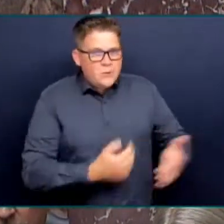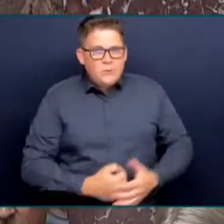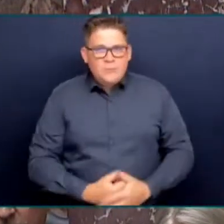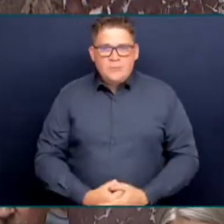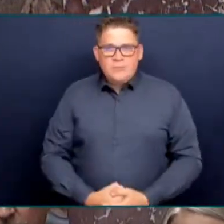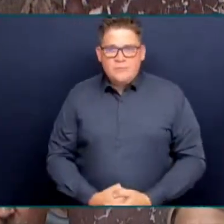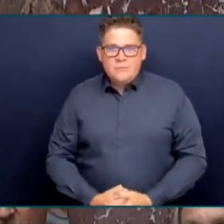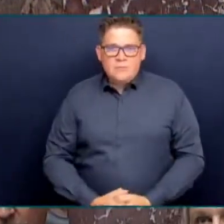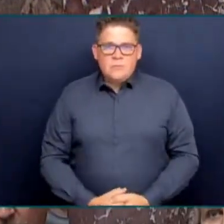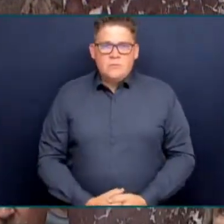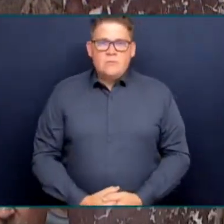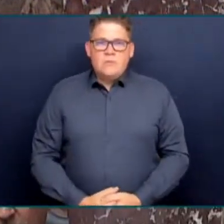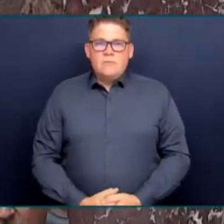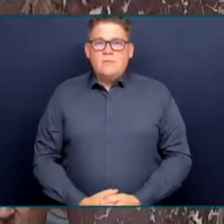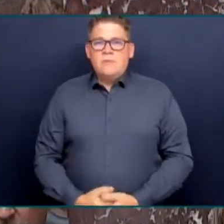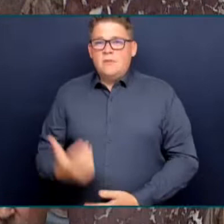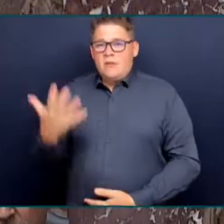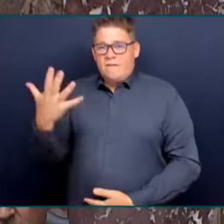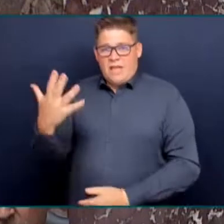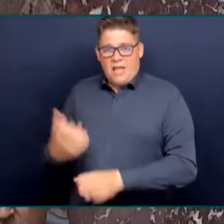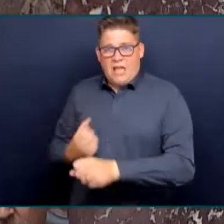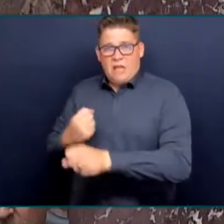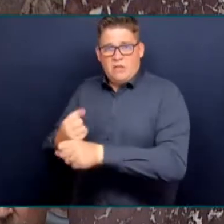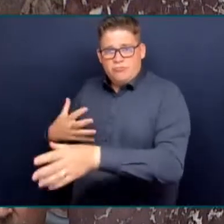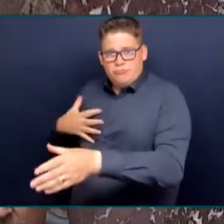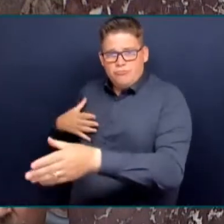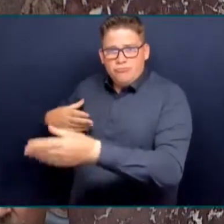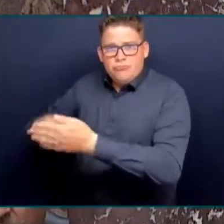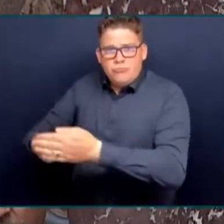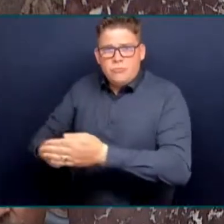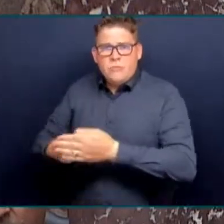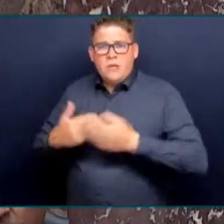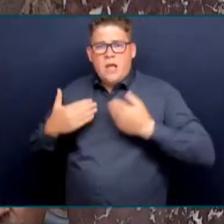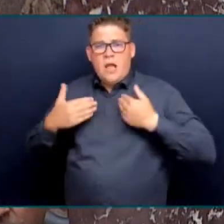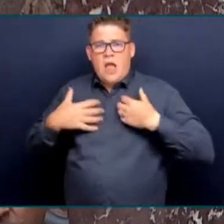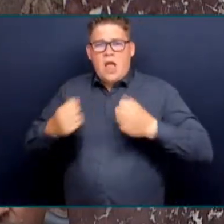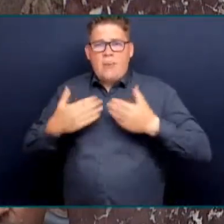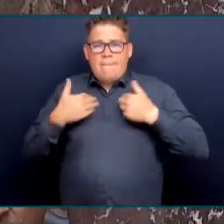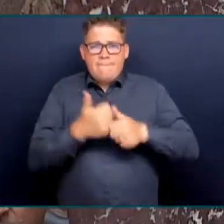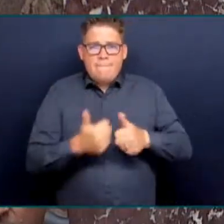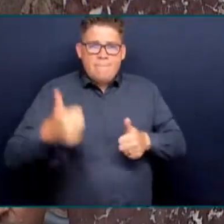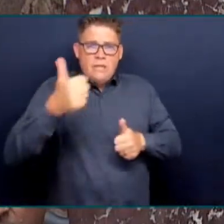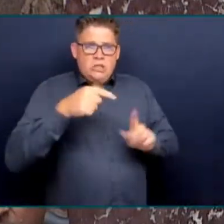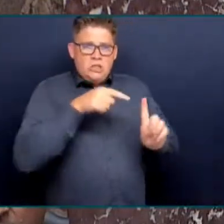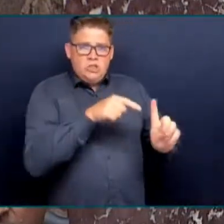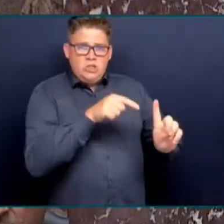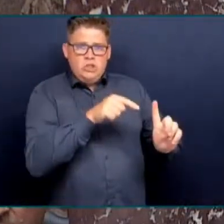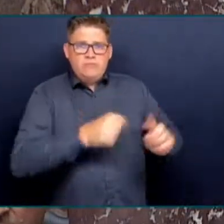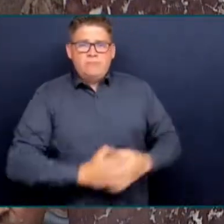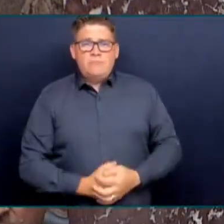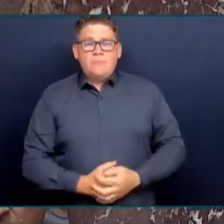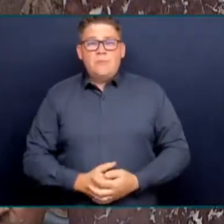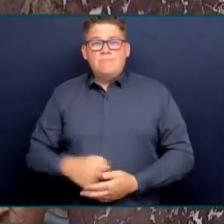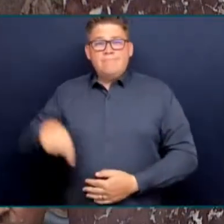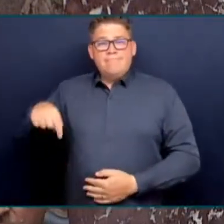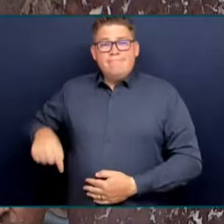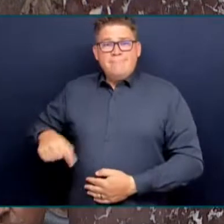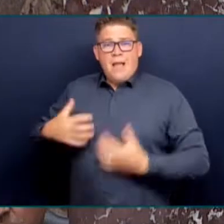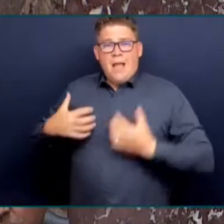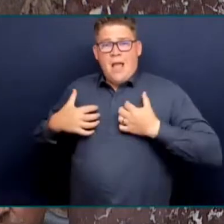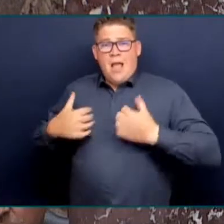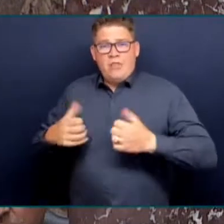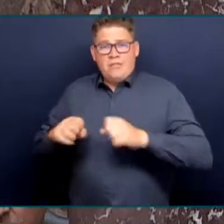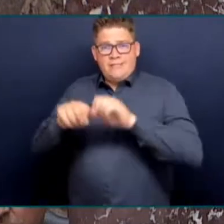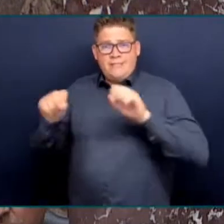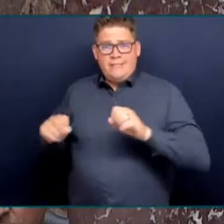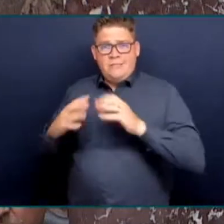health minister, our healthcare system is, to borrow a term from the Premier, crumbling. 1 million British Columbians